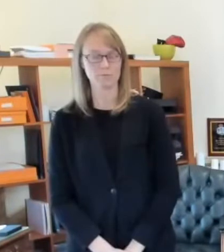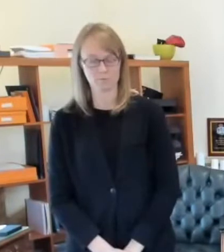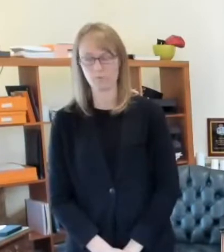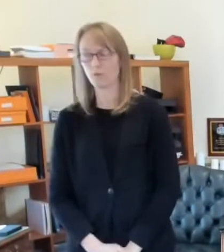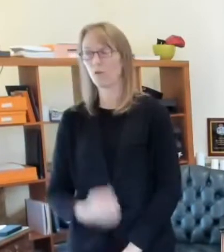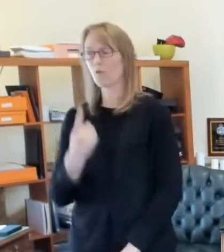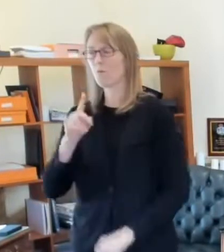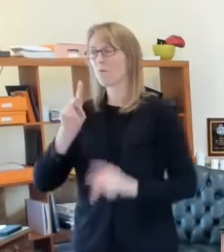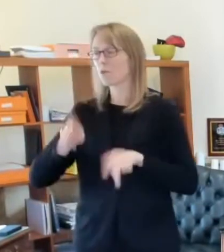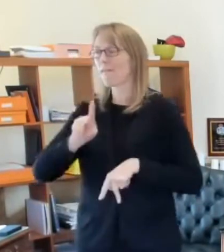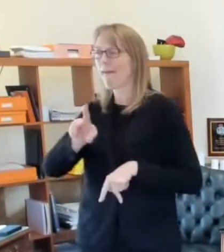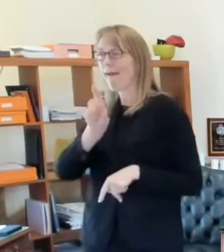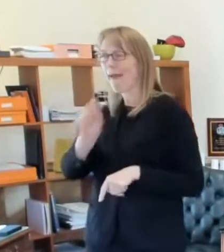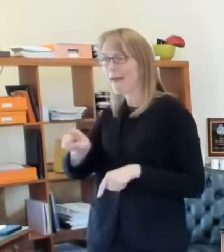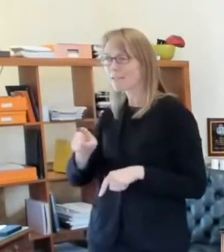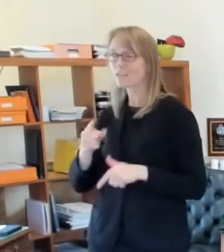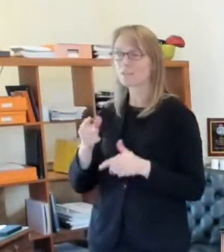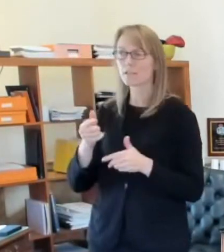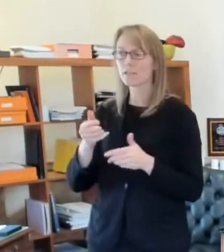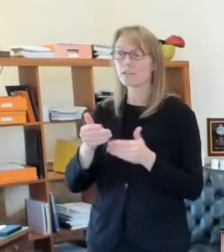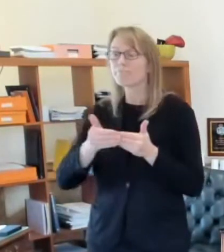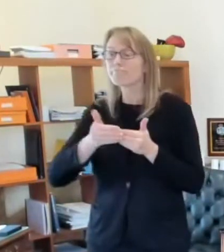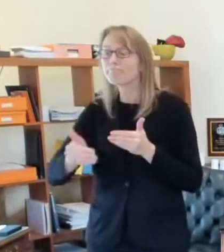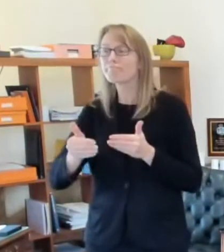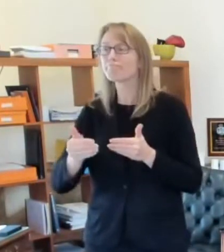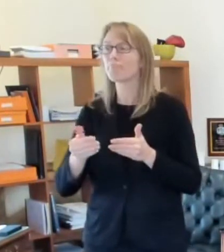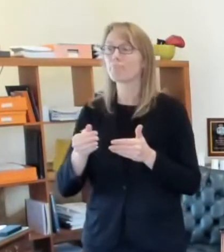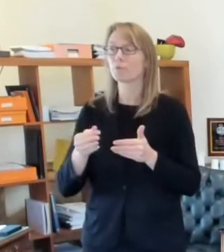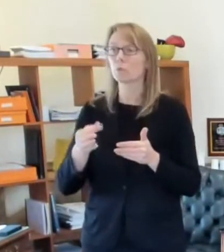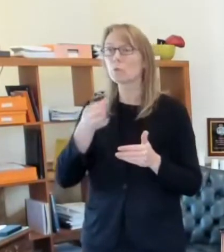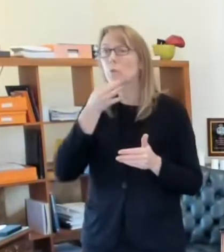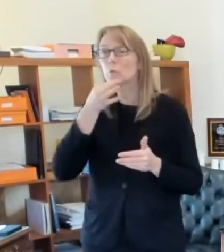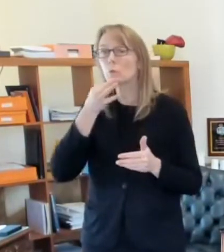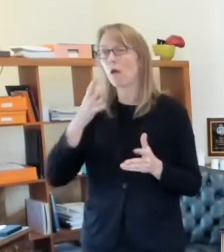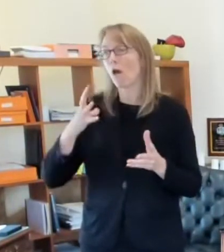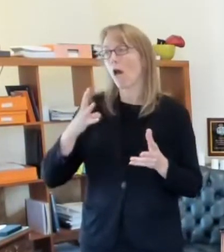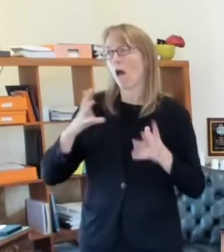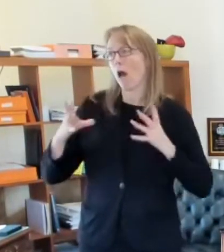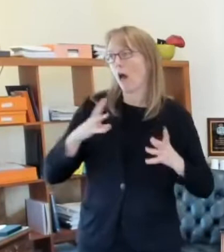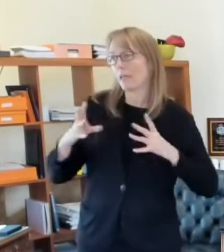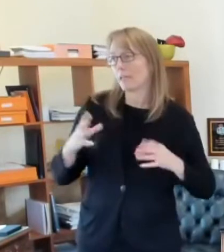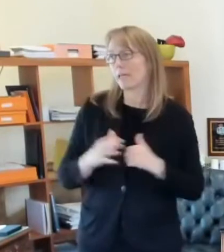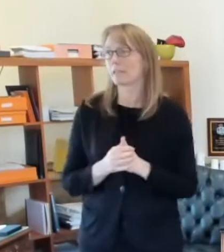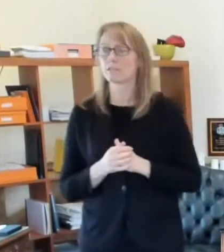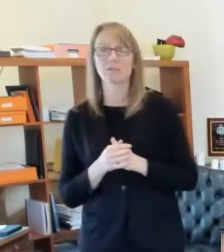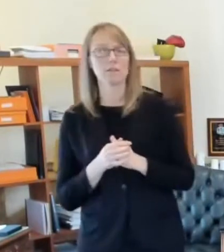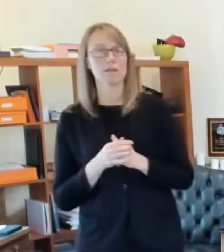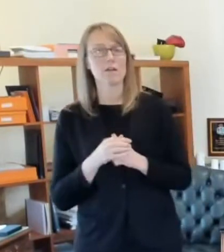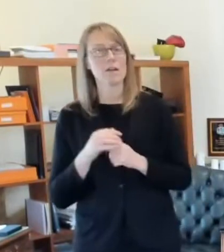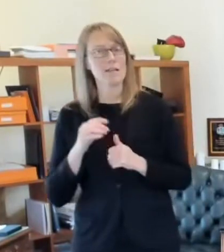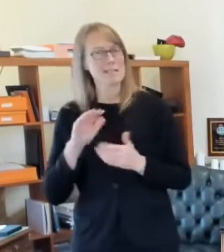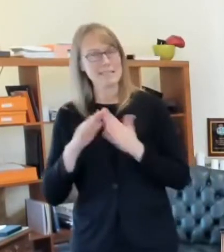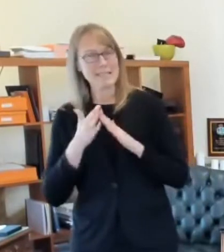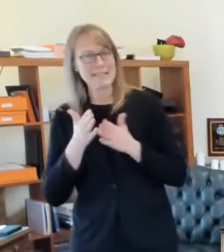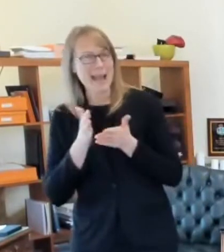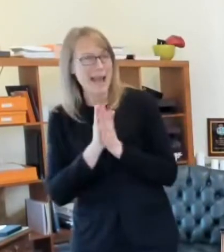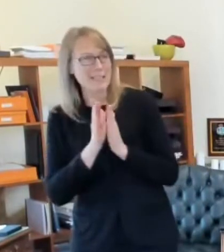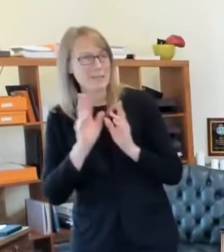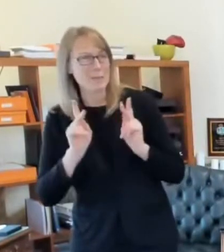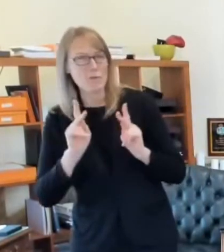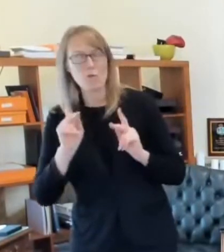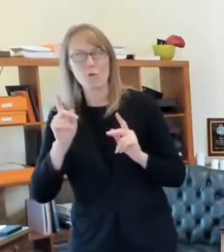about how the city and the health department are advising folks to stay safe during shopping season, and what are ways people can